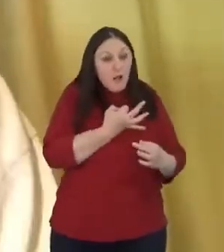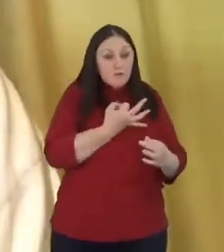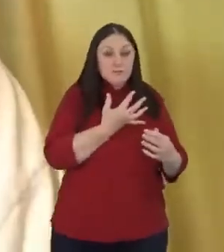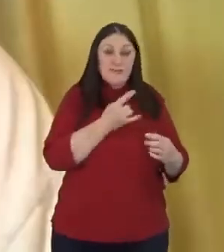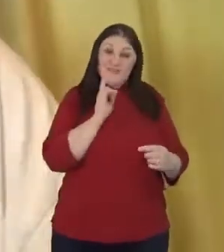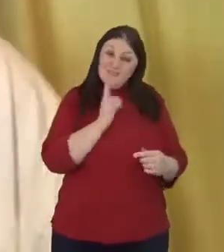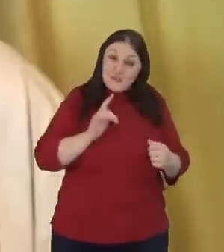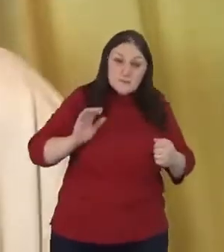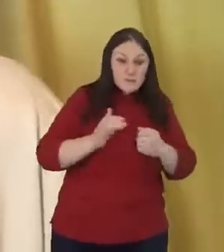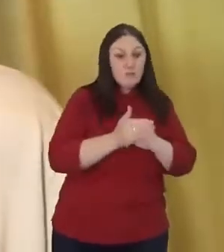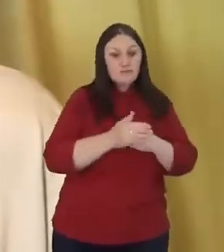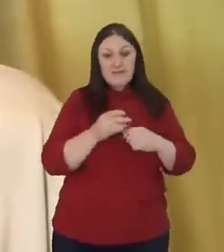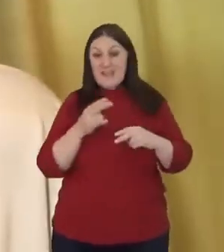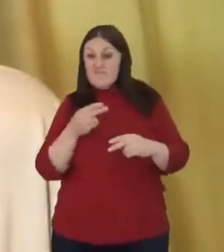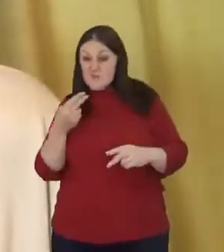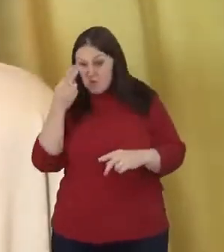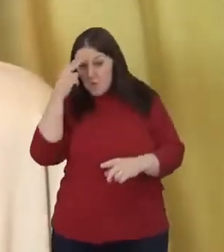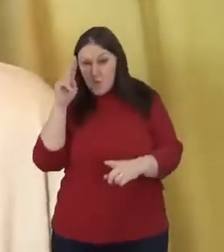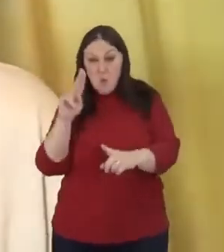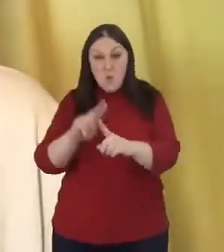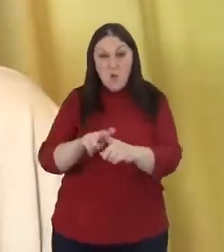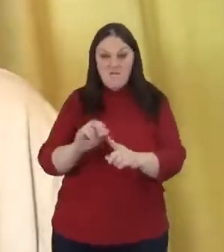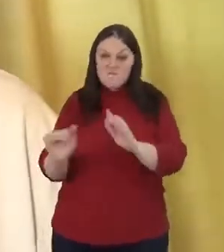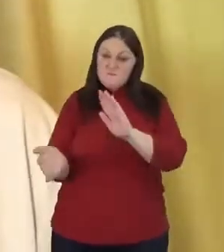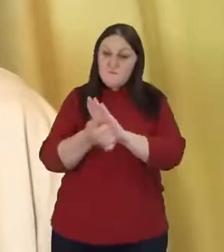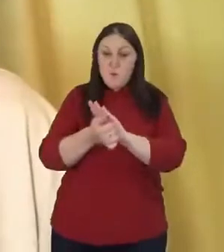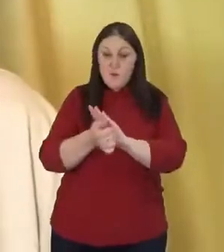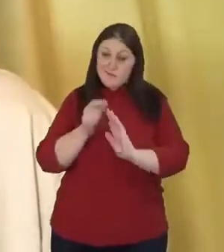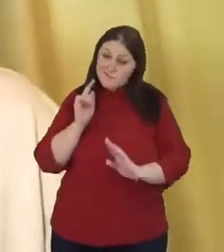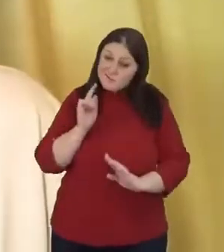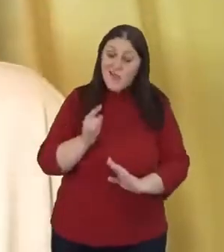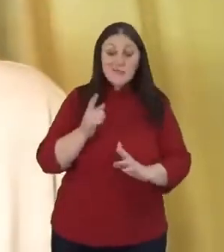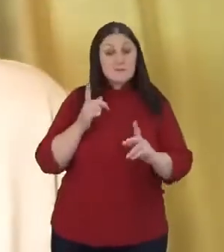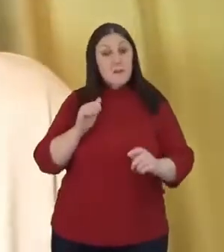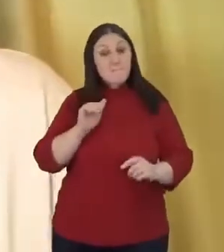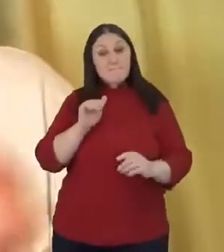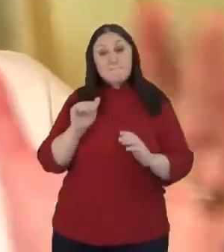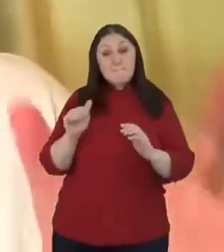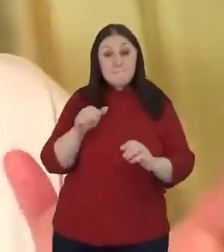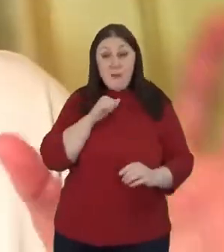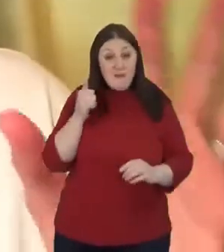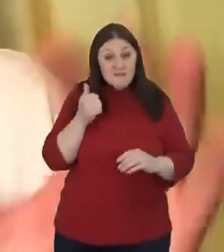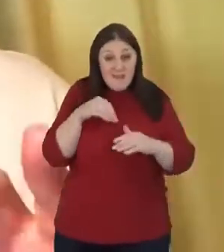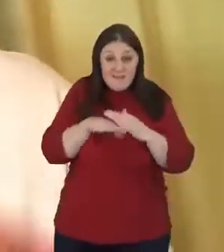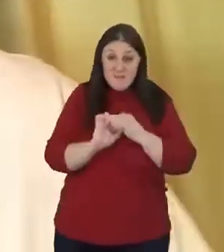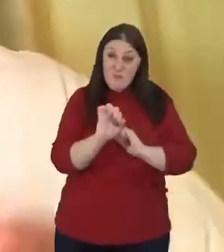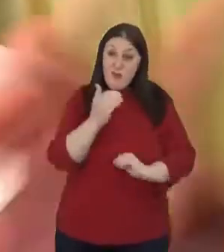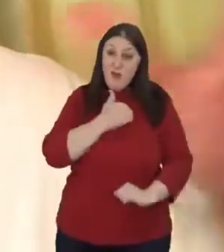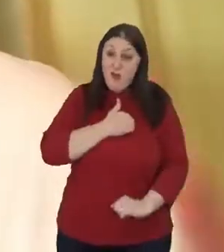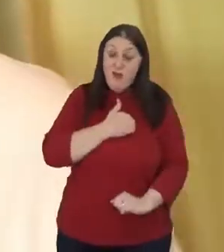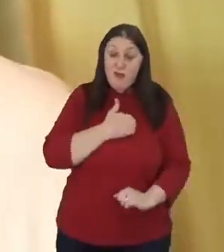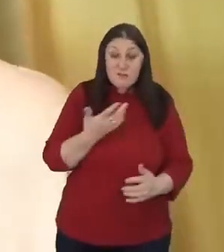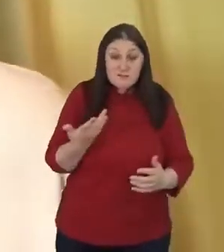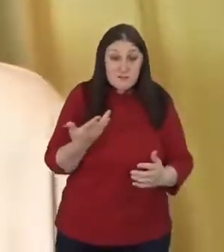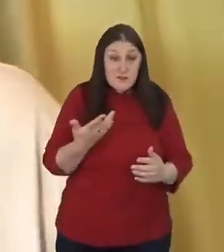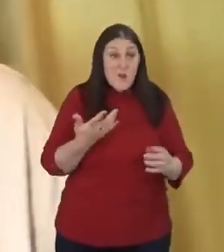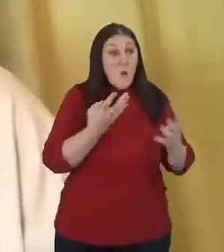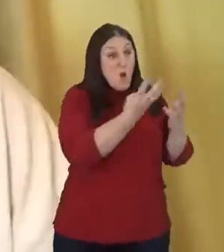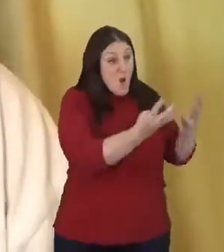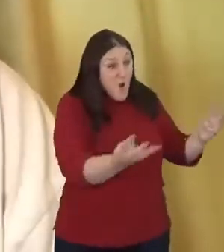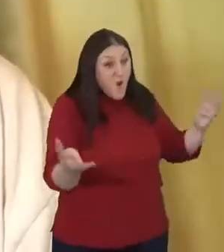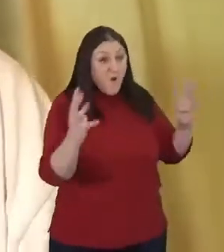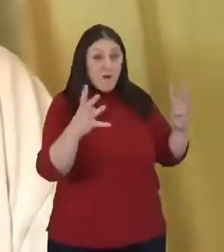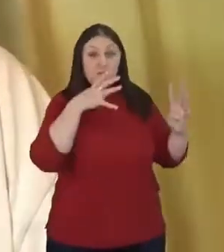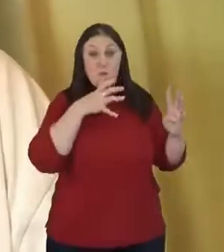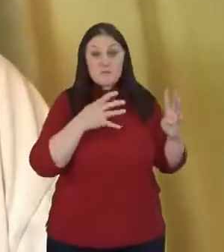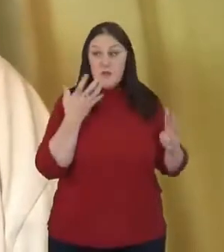someone a fool, you've committed murder in your heart. And, and all of those men drop their stones and walk away. And the